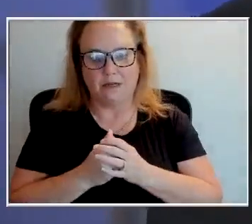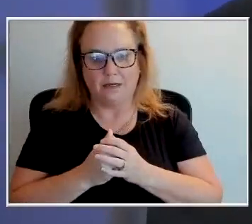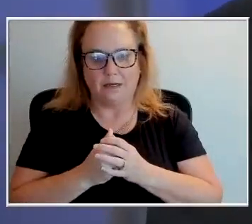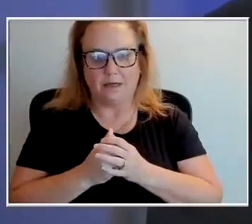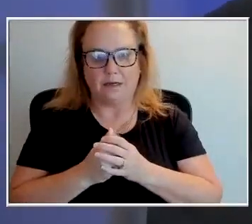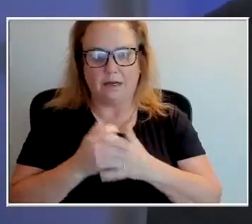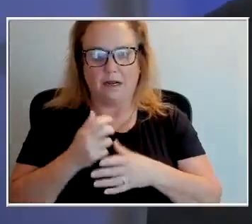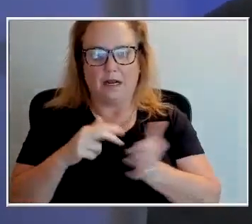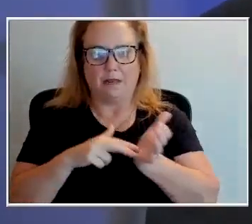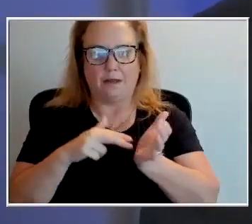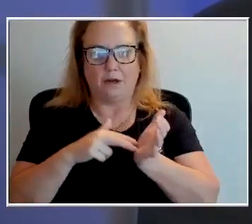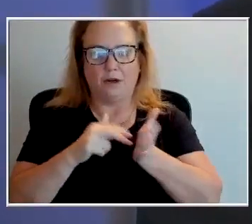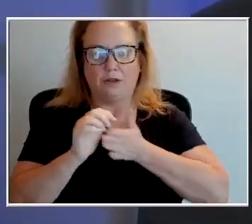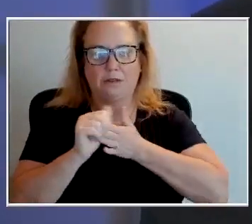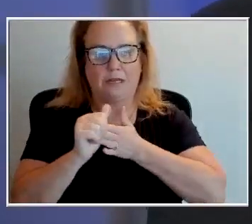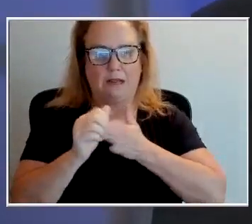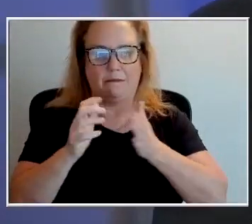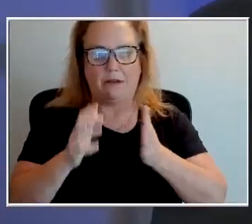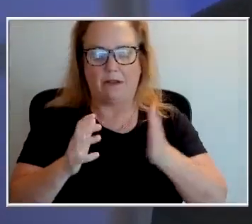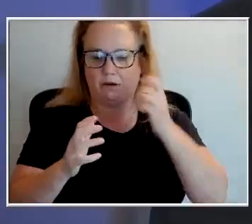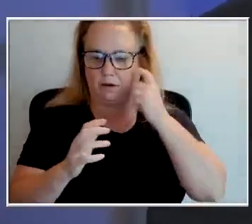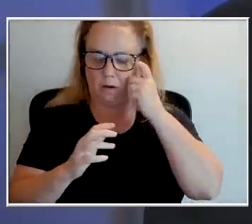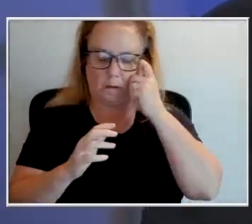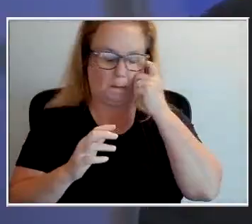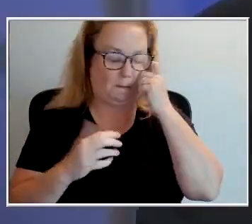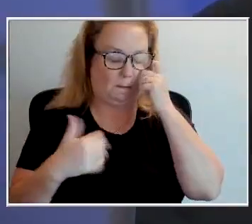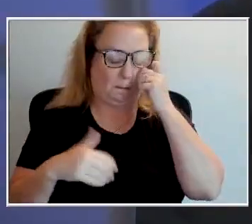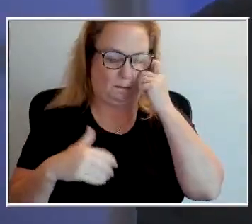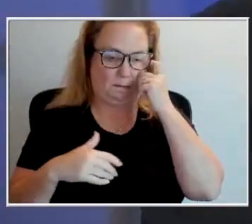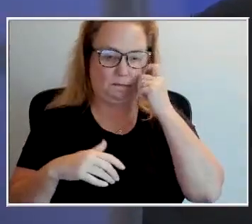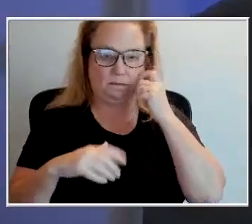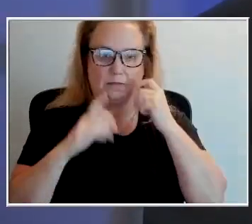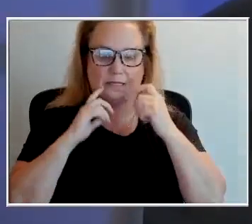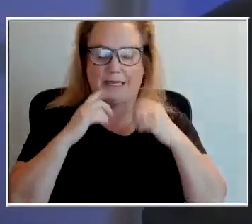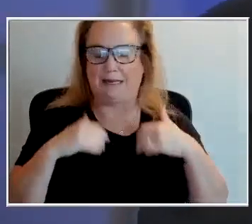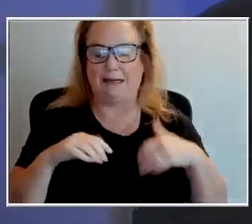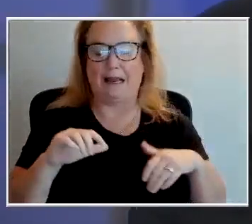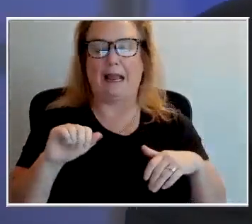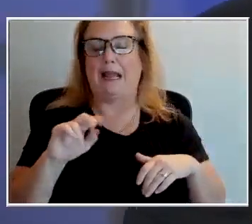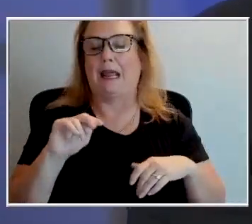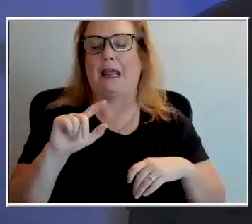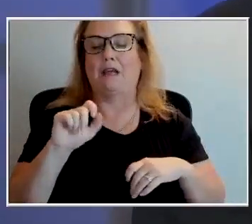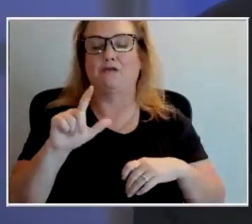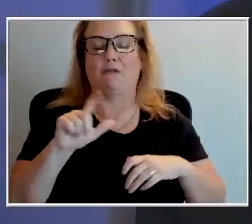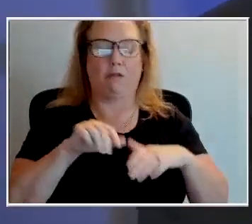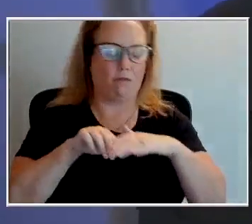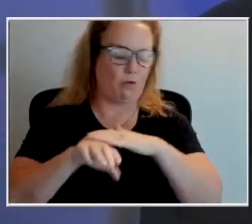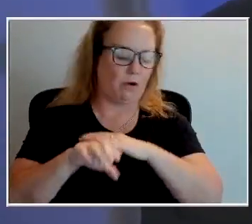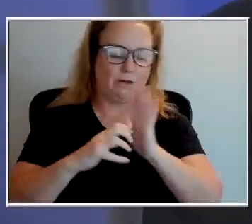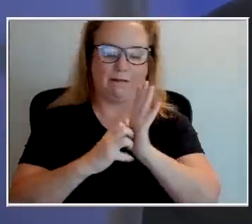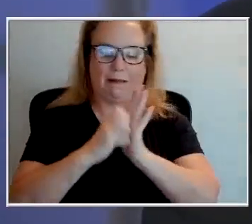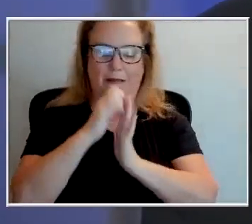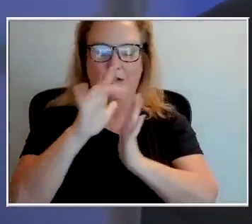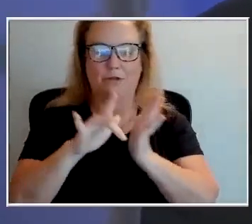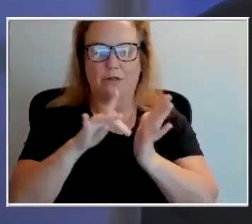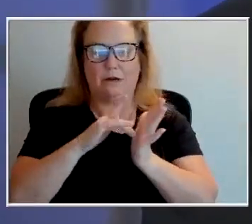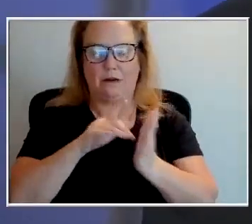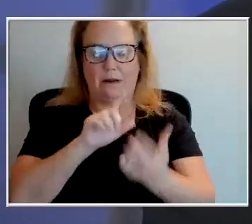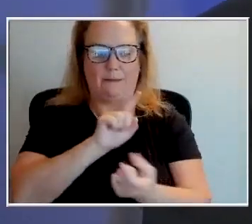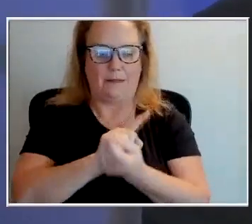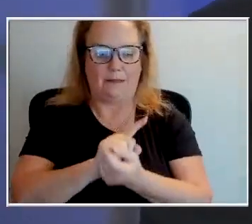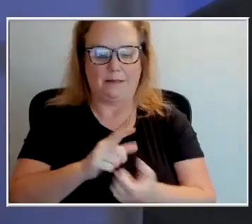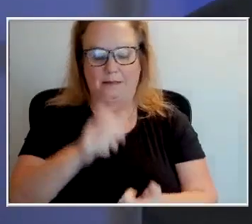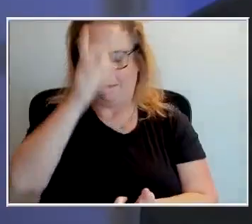nurse navigator that just was like an angel. Walked into the cancer center. I met this young man that,